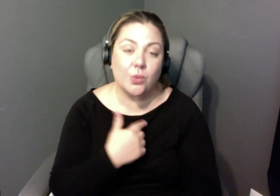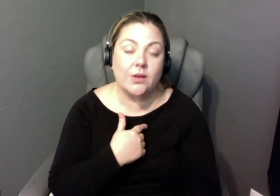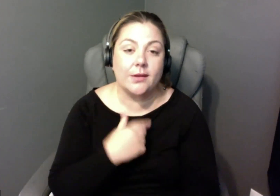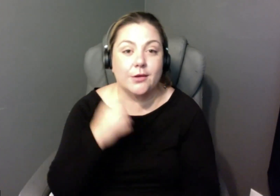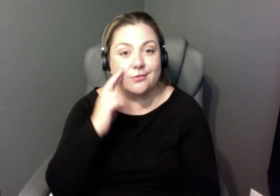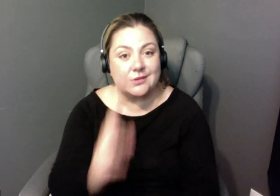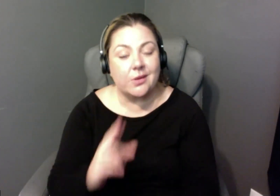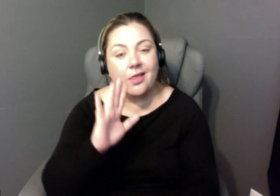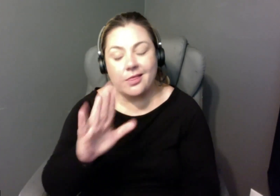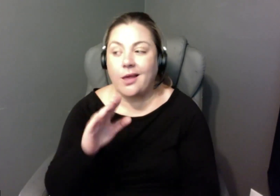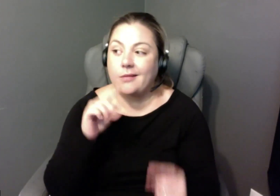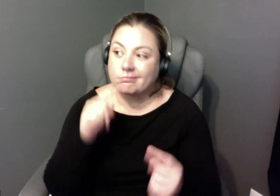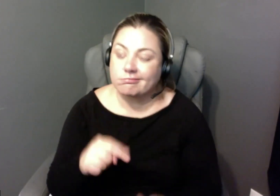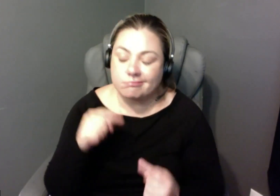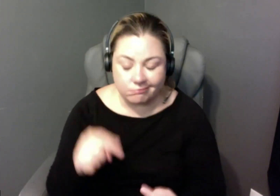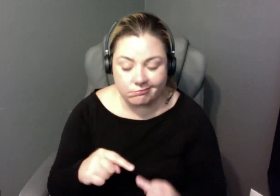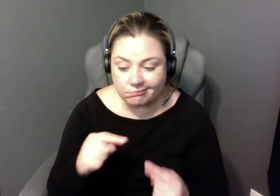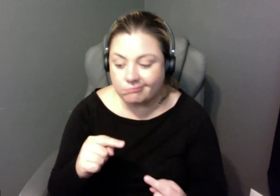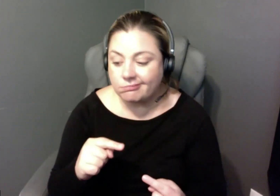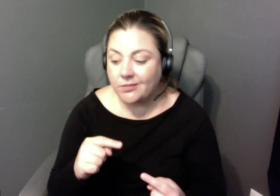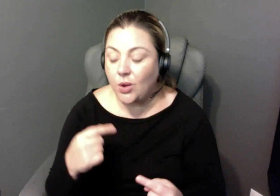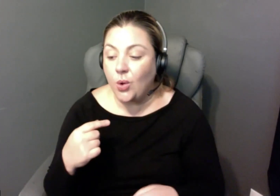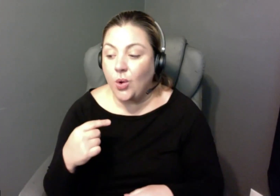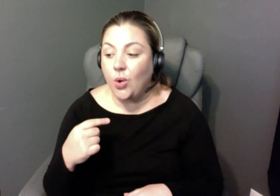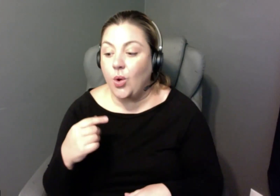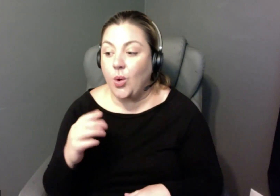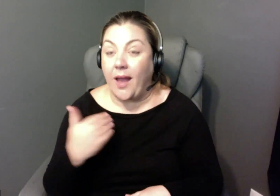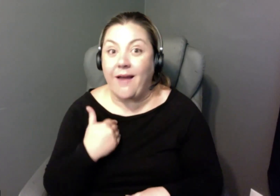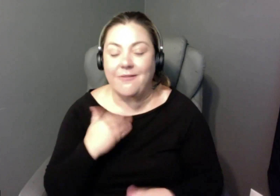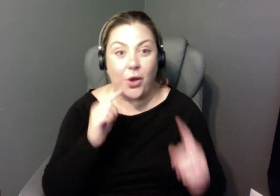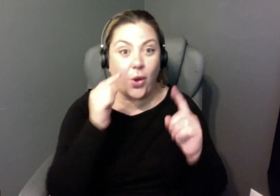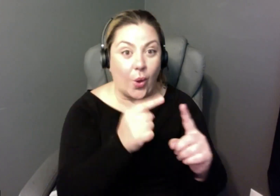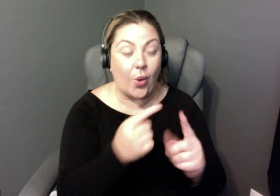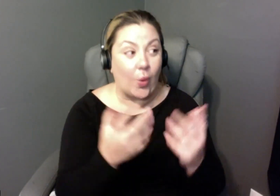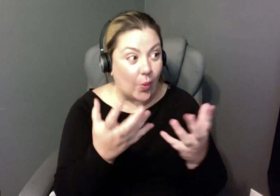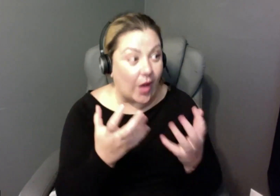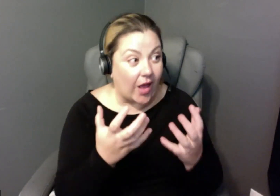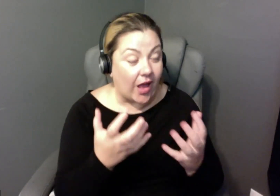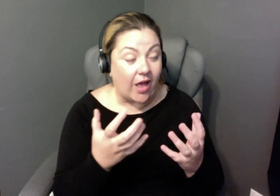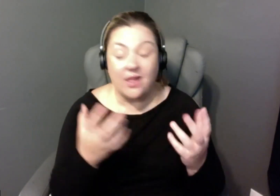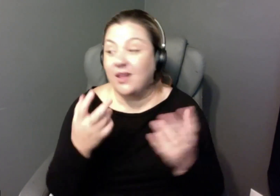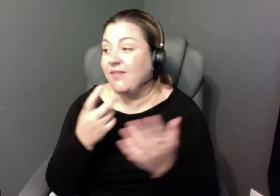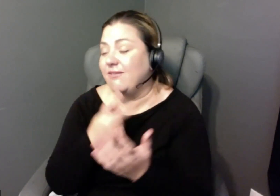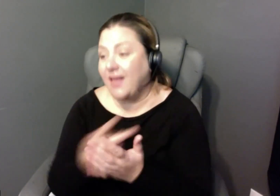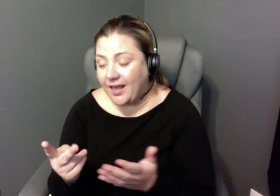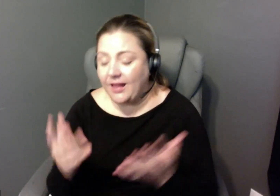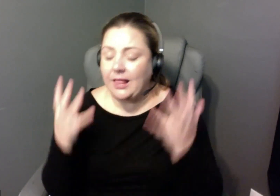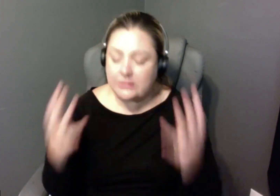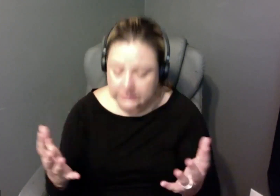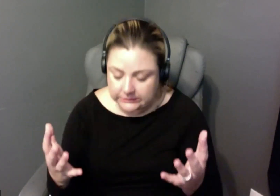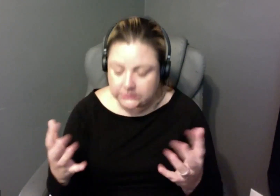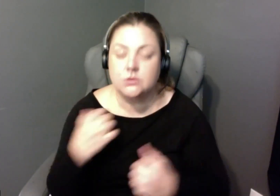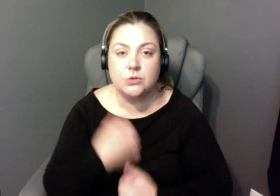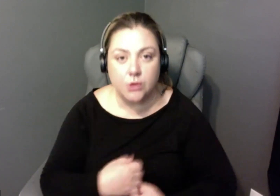and of when we don't reach our goals, and hope to be able to continue to do better in the